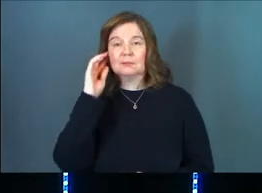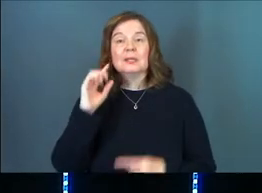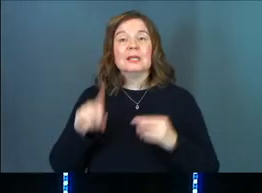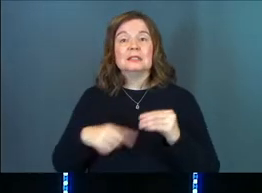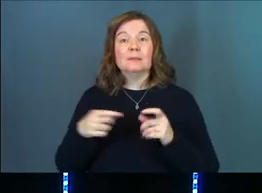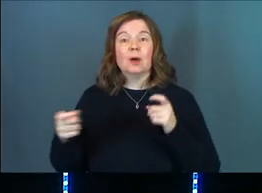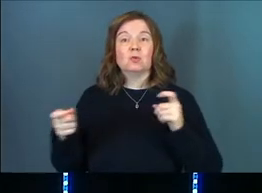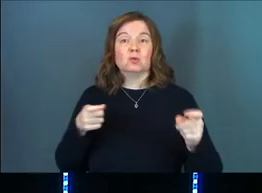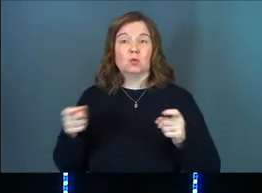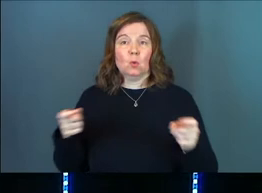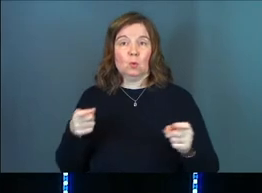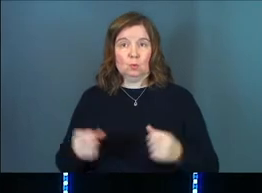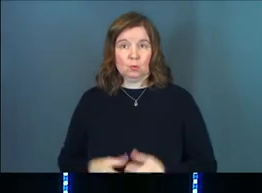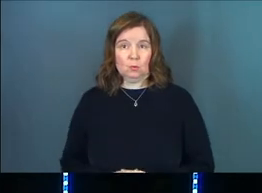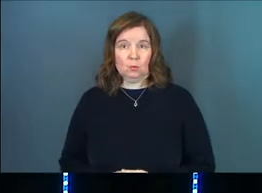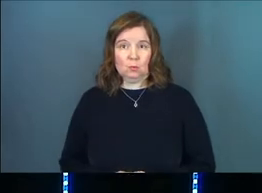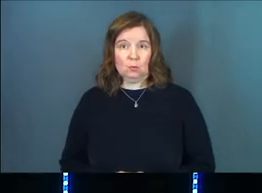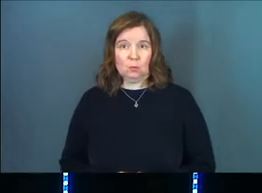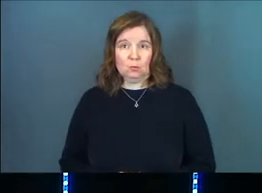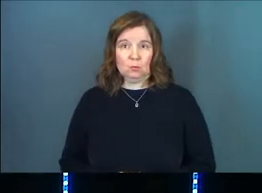It's about control.